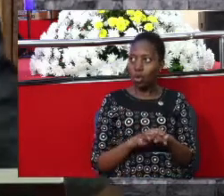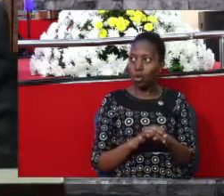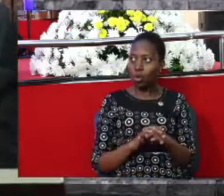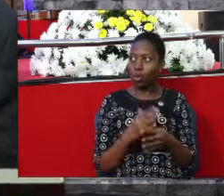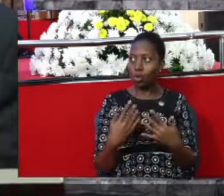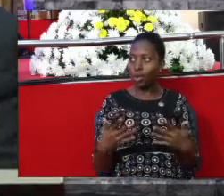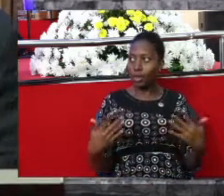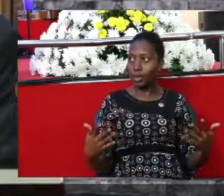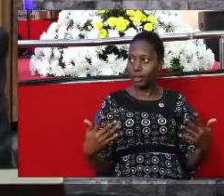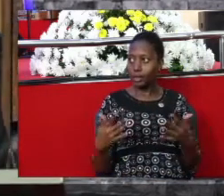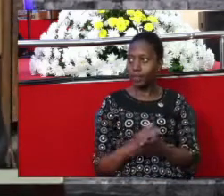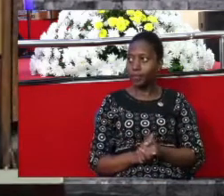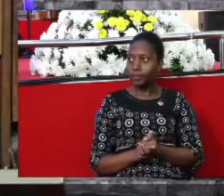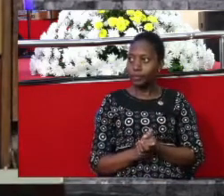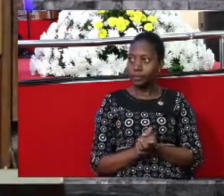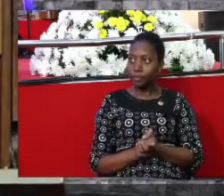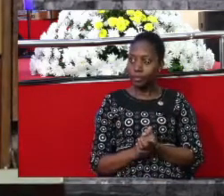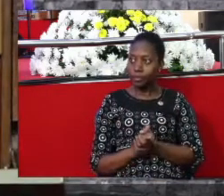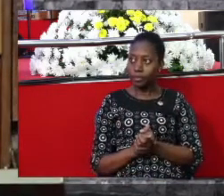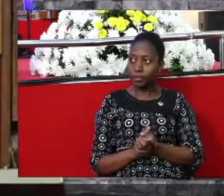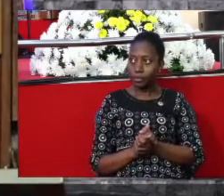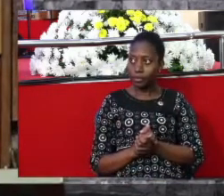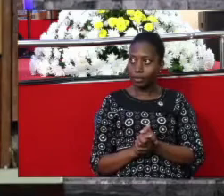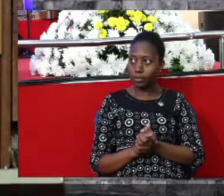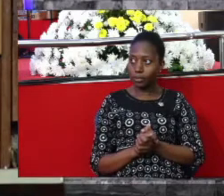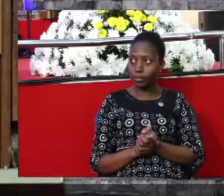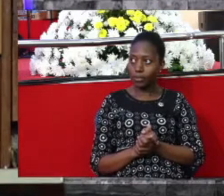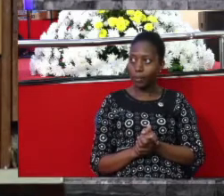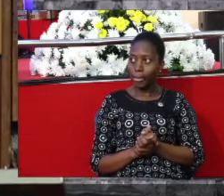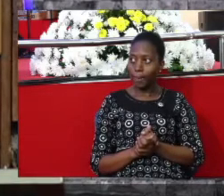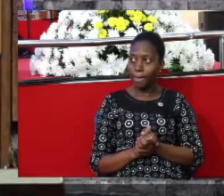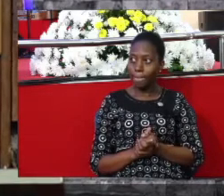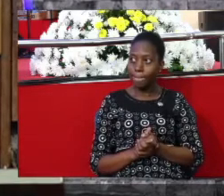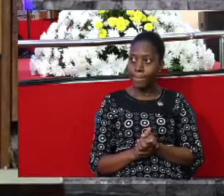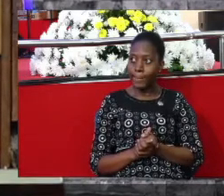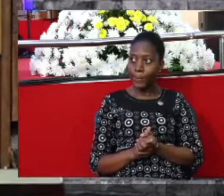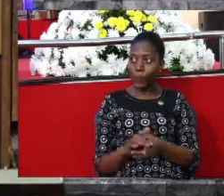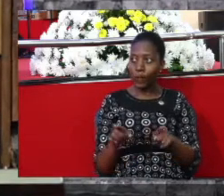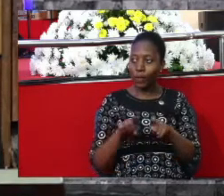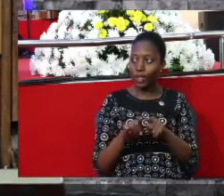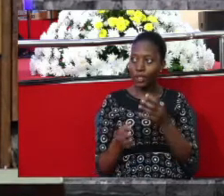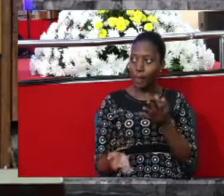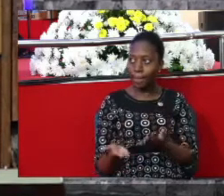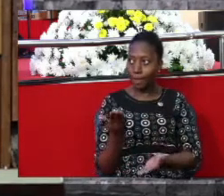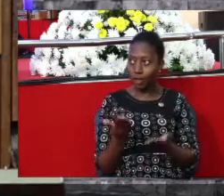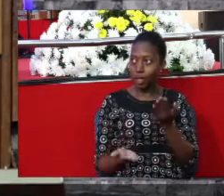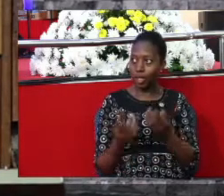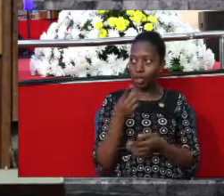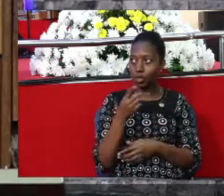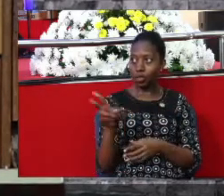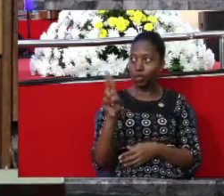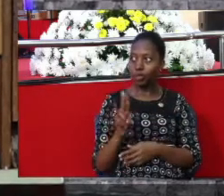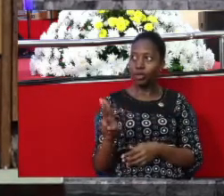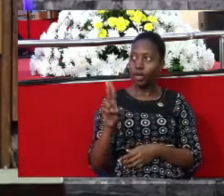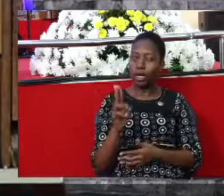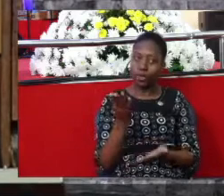shaken together, and running over will men put into your bosom. For with the same measure that you use, it will be